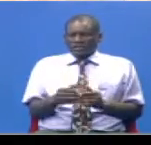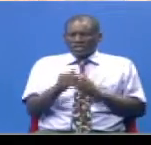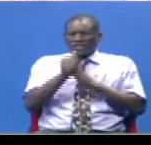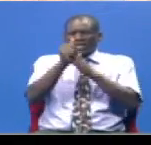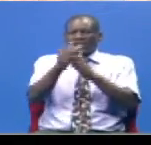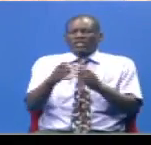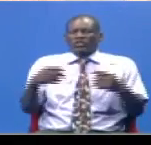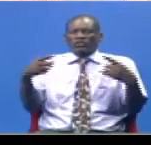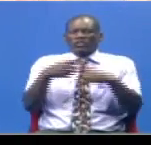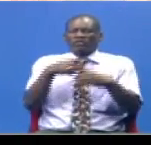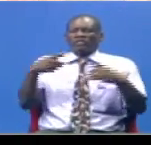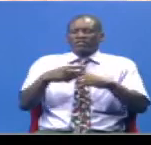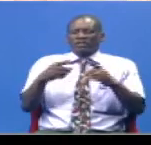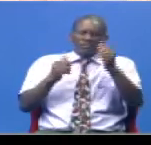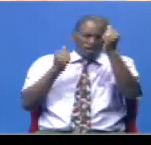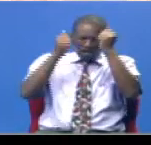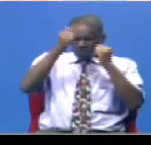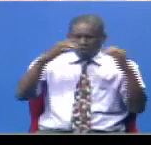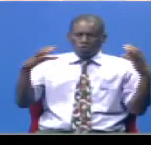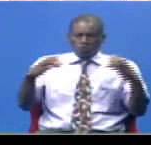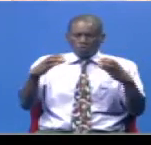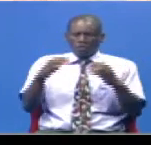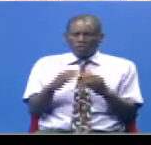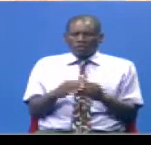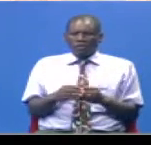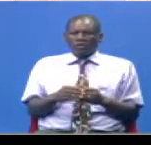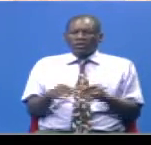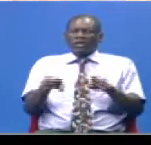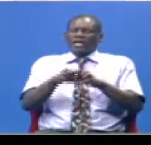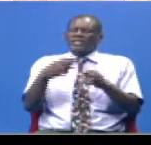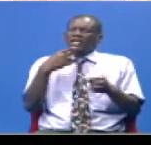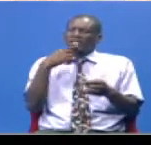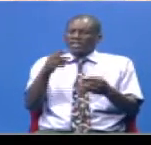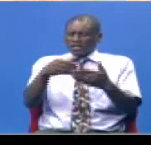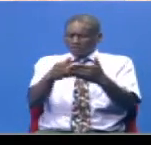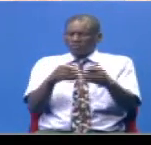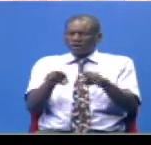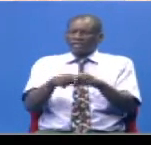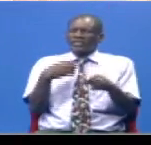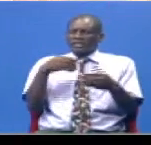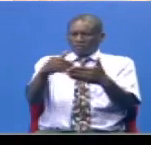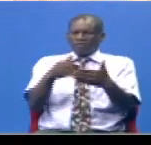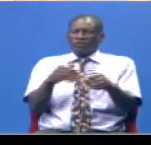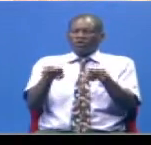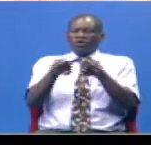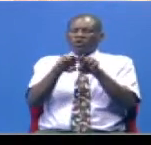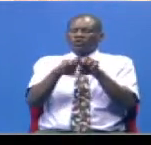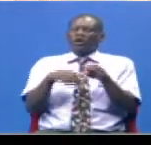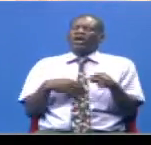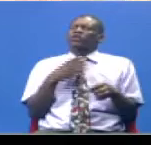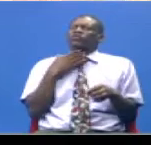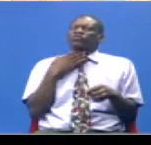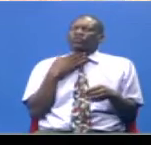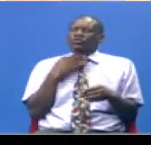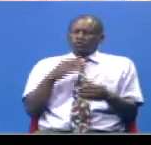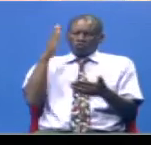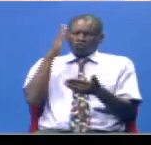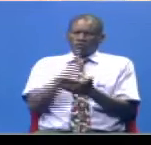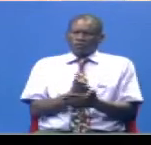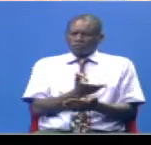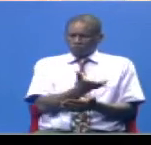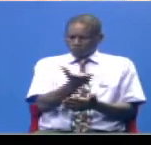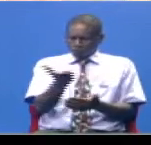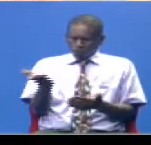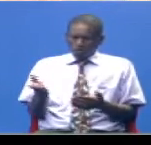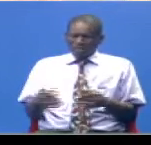of various formations, as I have mentioned earlier, I would also want to assure you